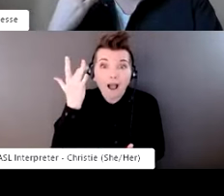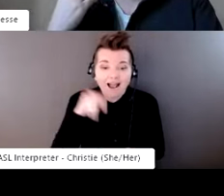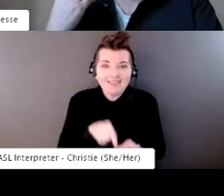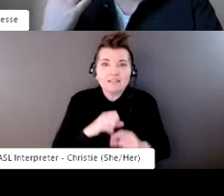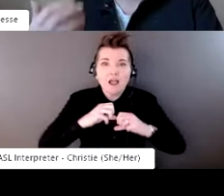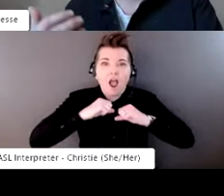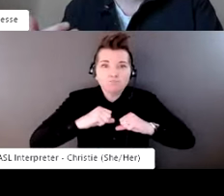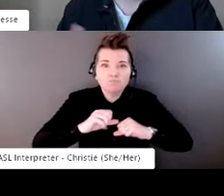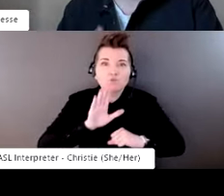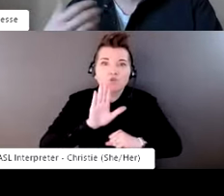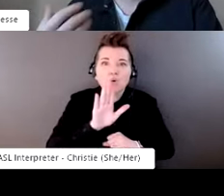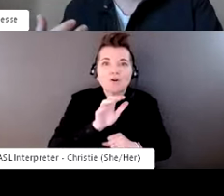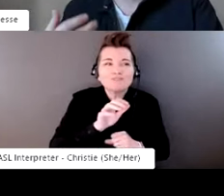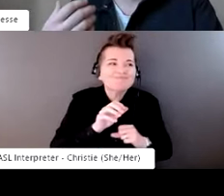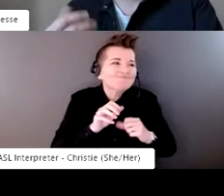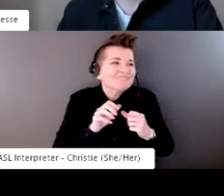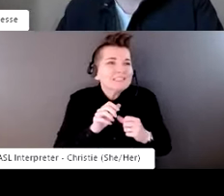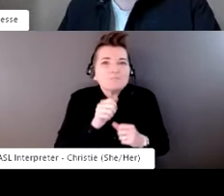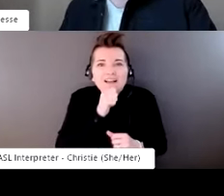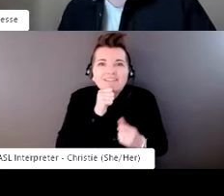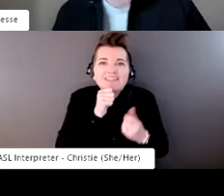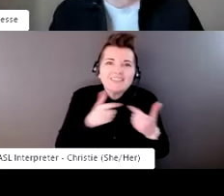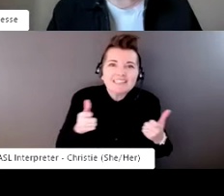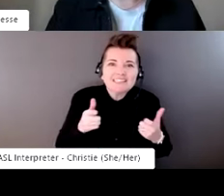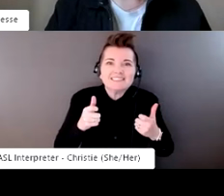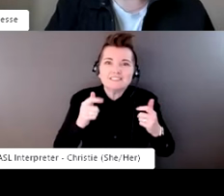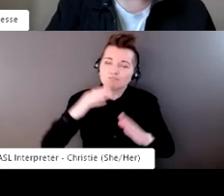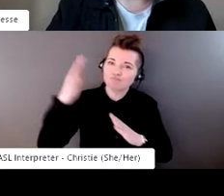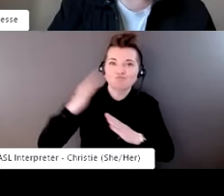as strong and up to date as possible.